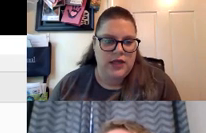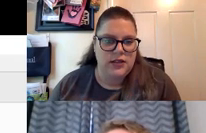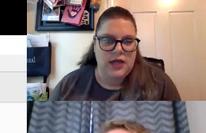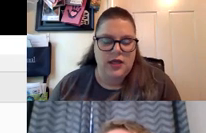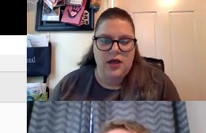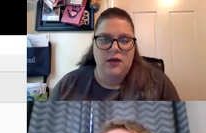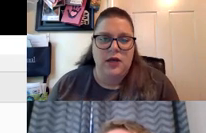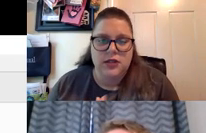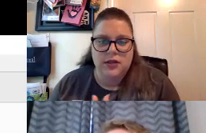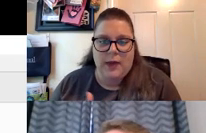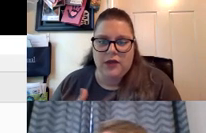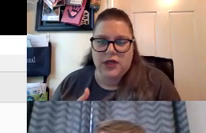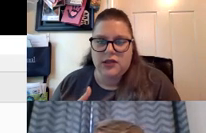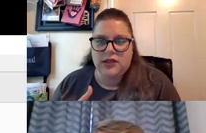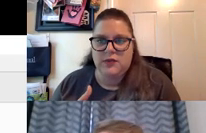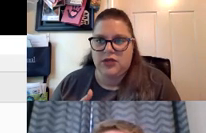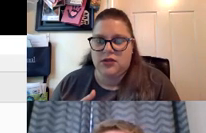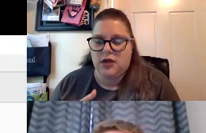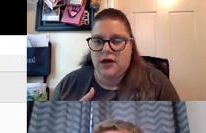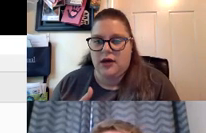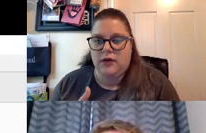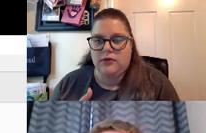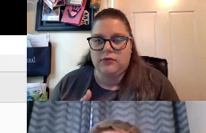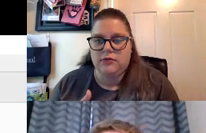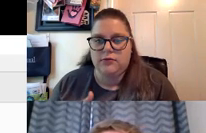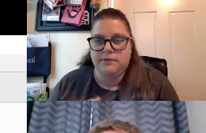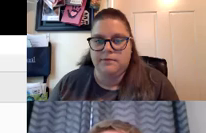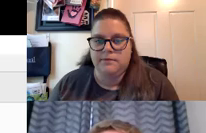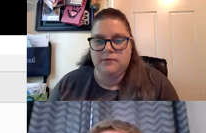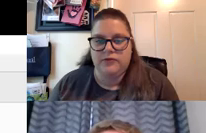So that's any questions about the speech